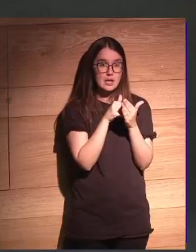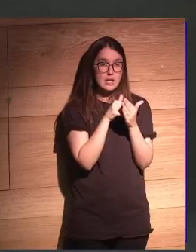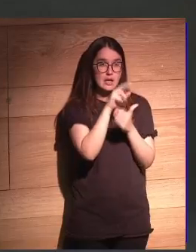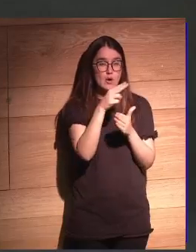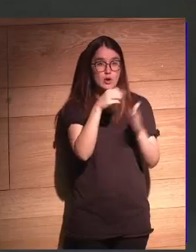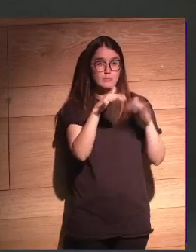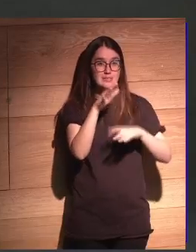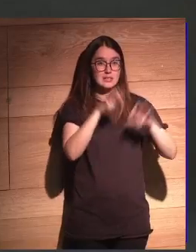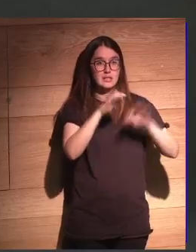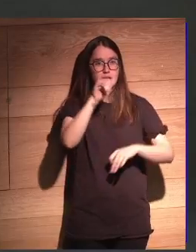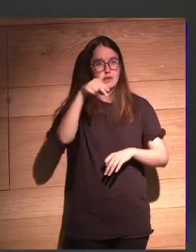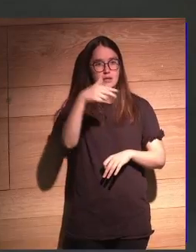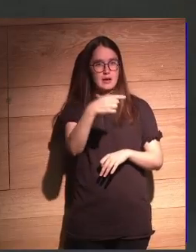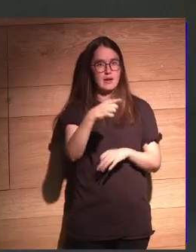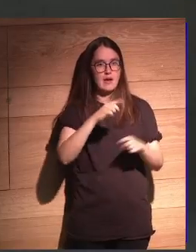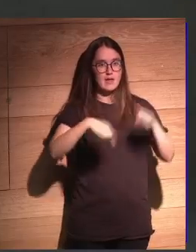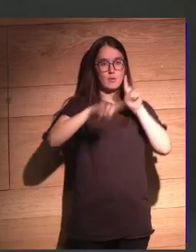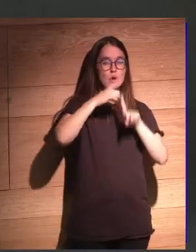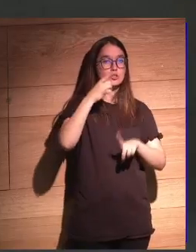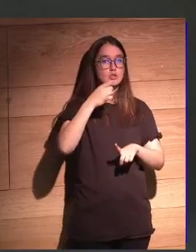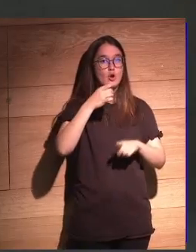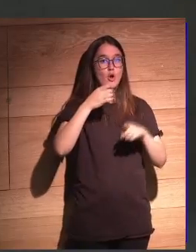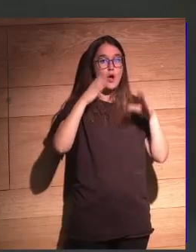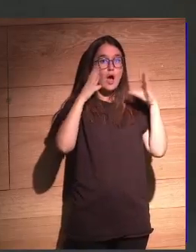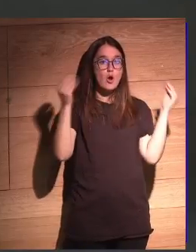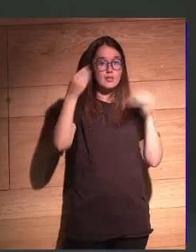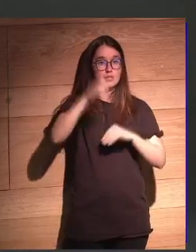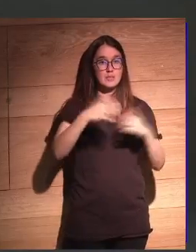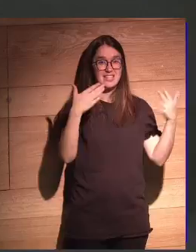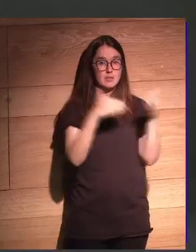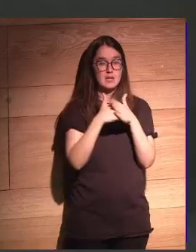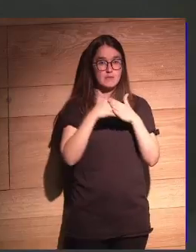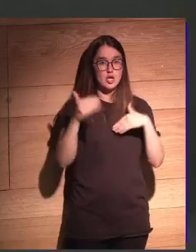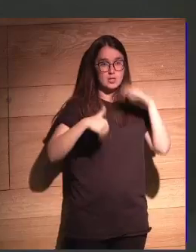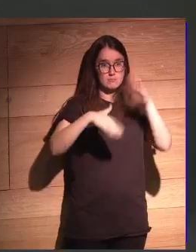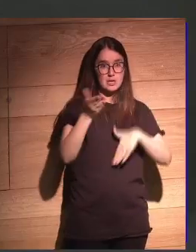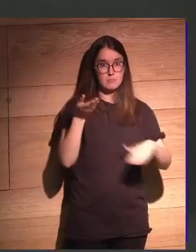23,800 million euros in the investment that they made. ING has